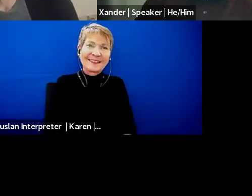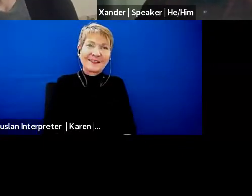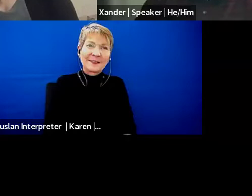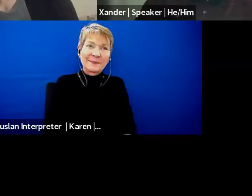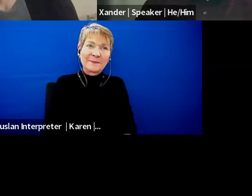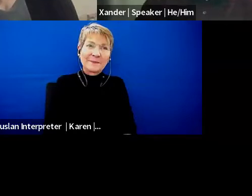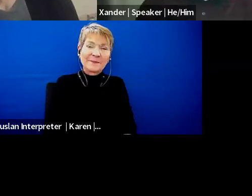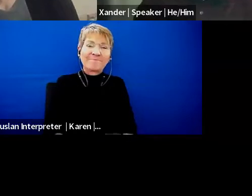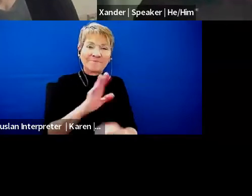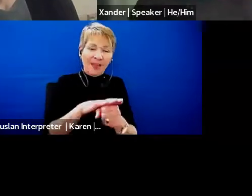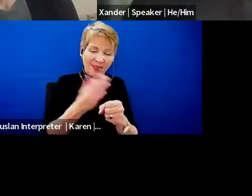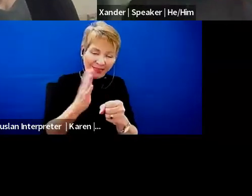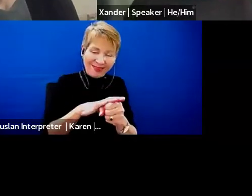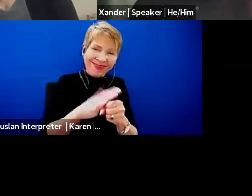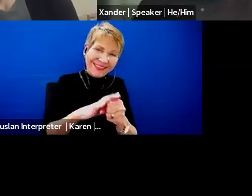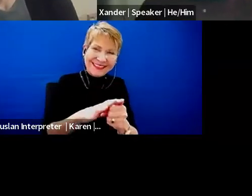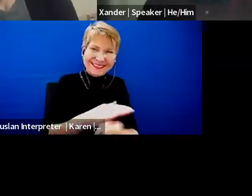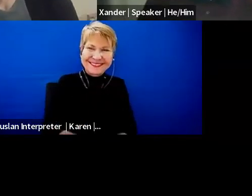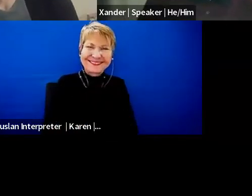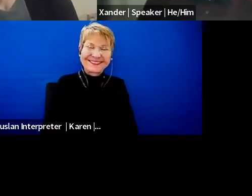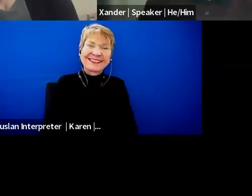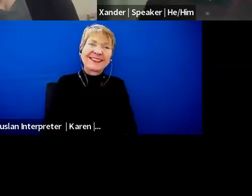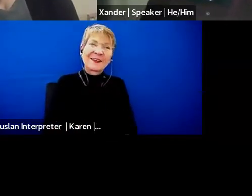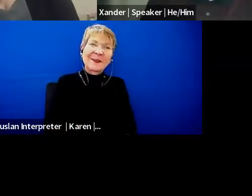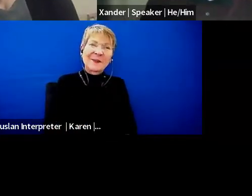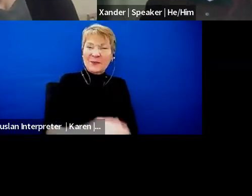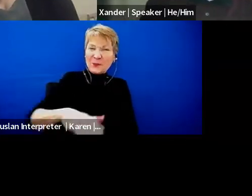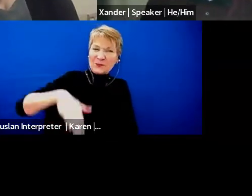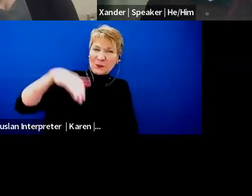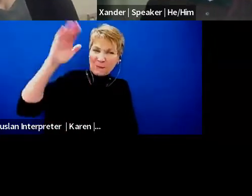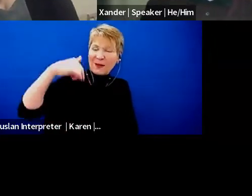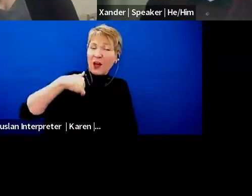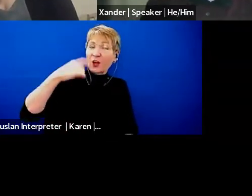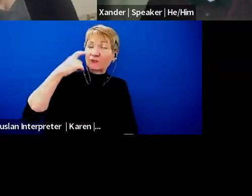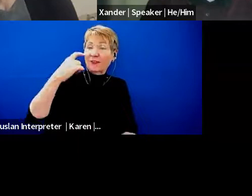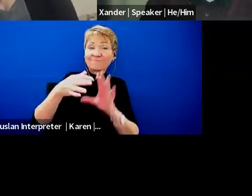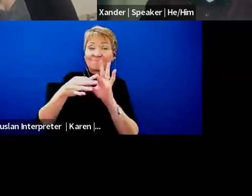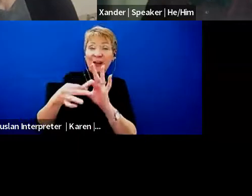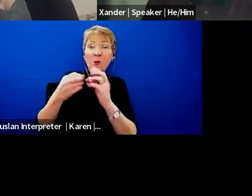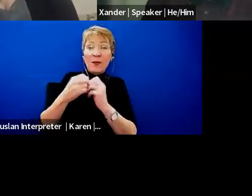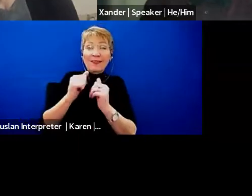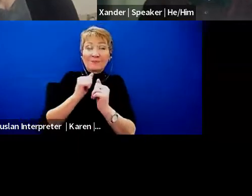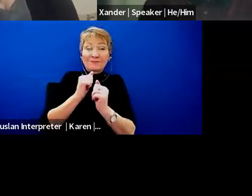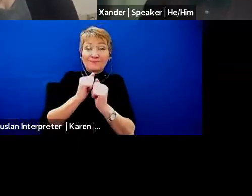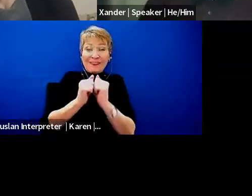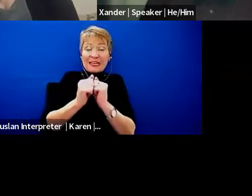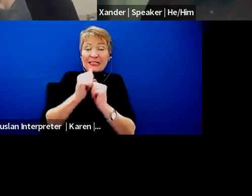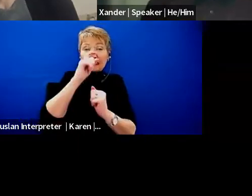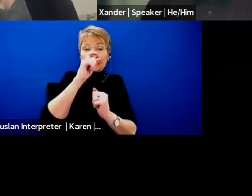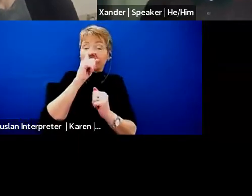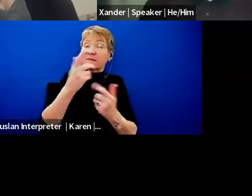It didn't unmute. Growing up, trying to connect with your siblings is obviously